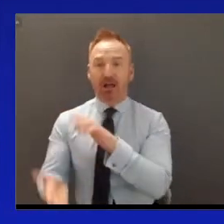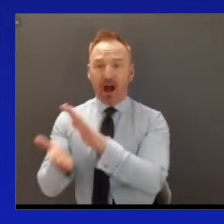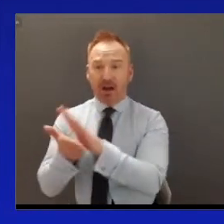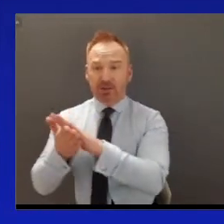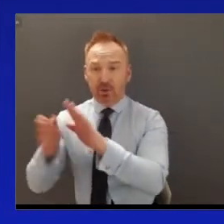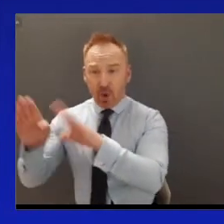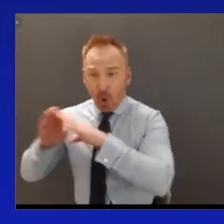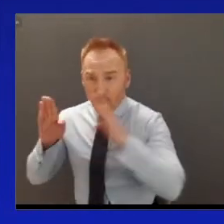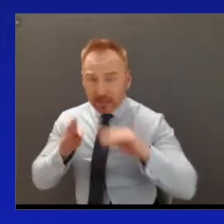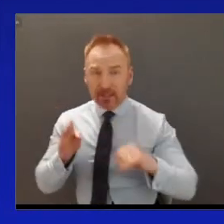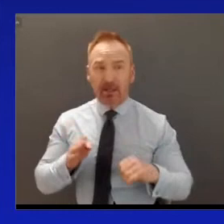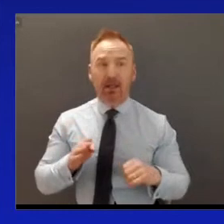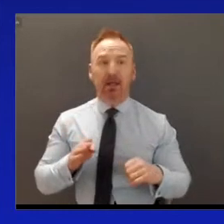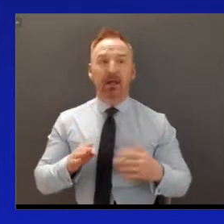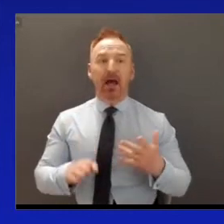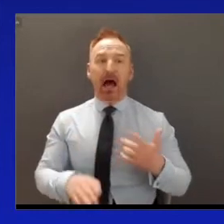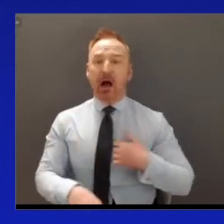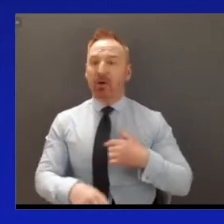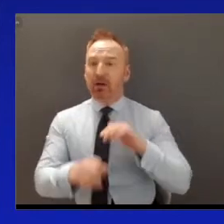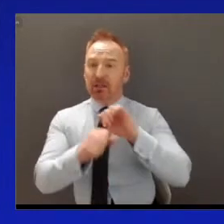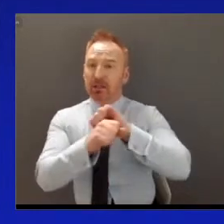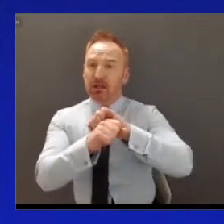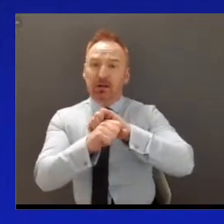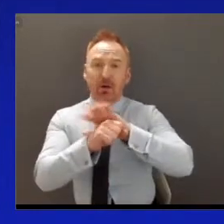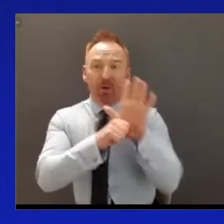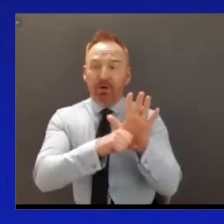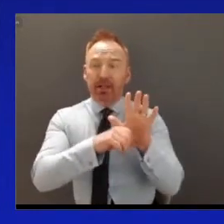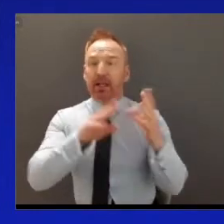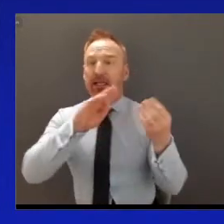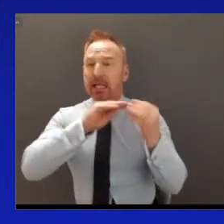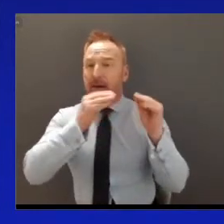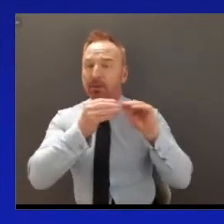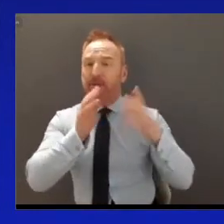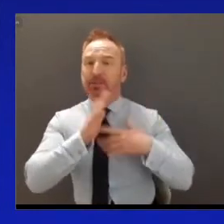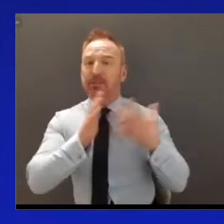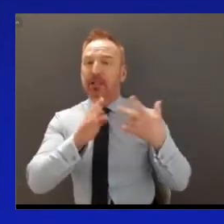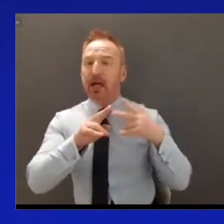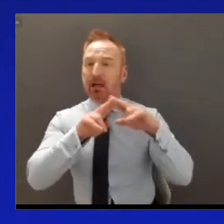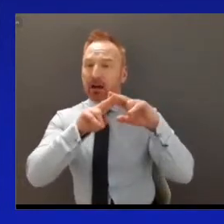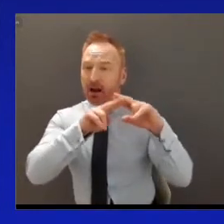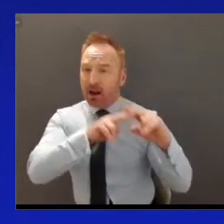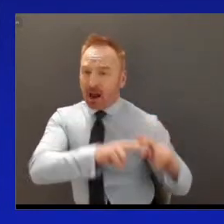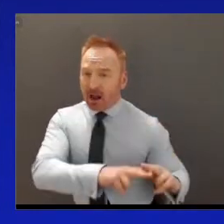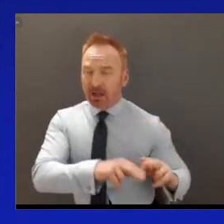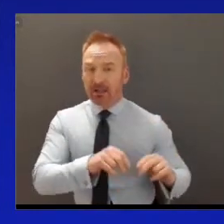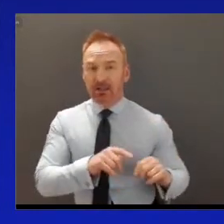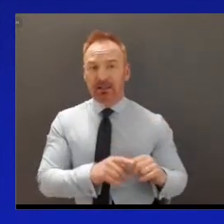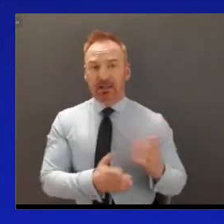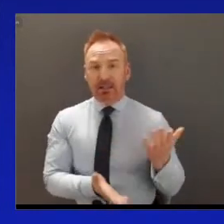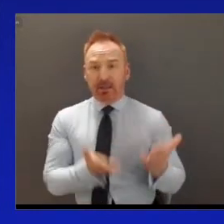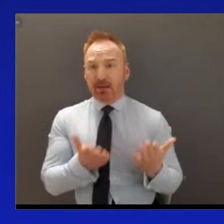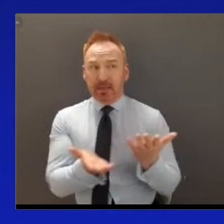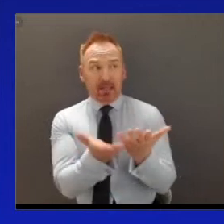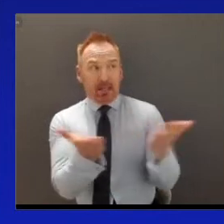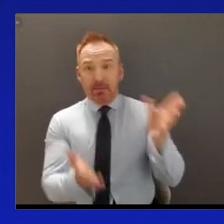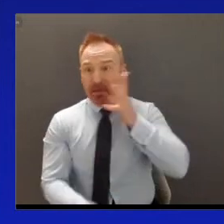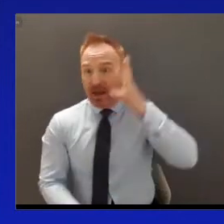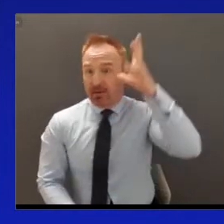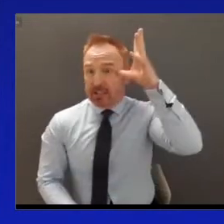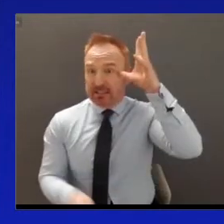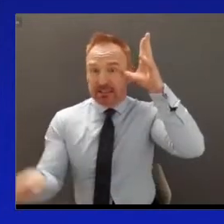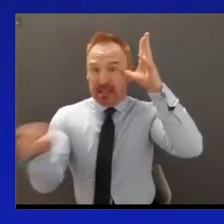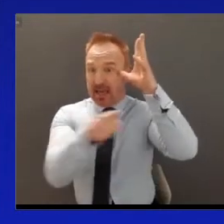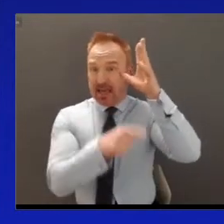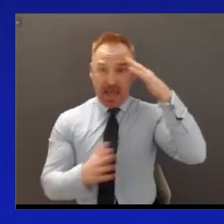so many people have done well to bring those numbers down. Is there any hope for parents out there that we could persuade the province to help us